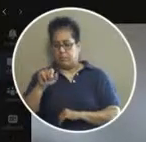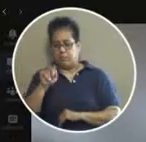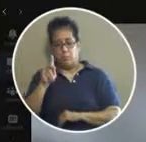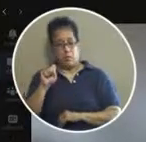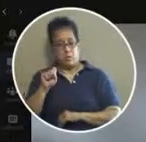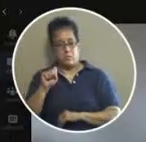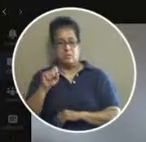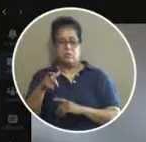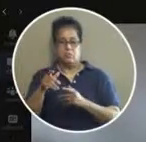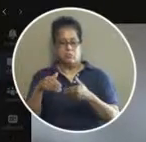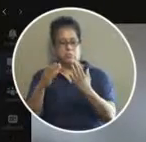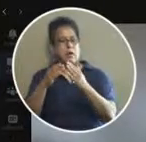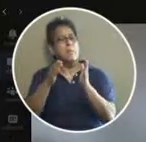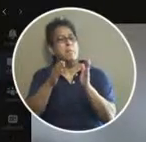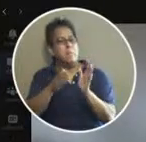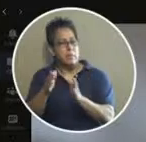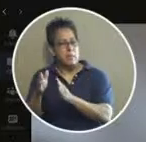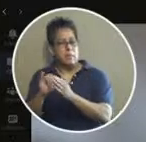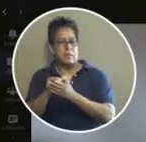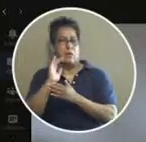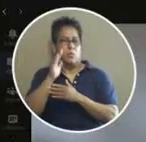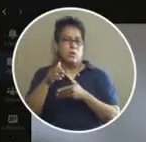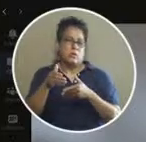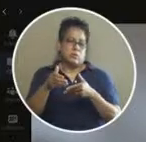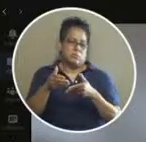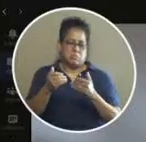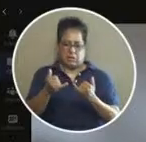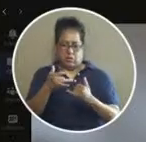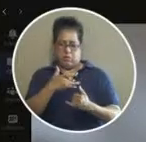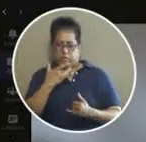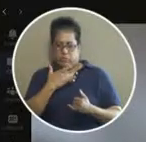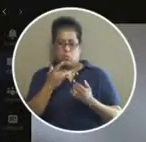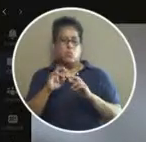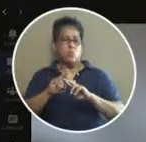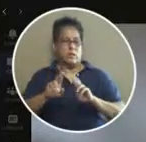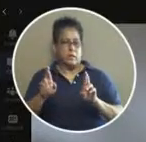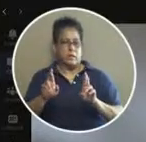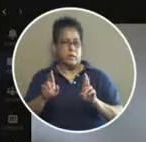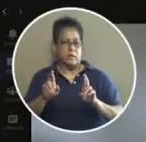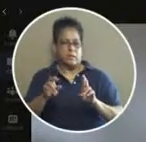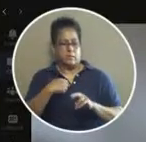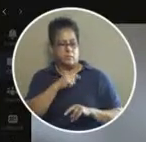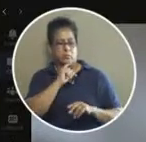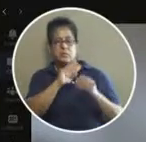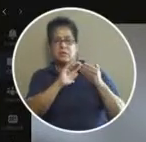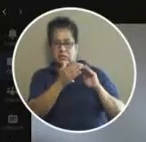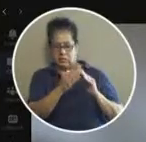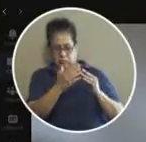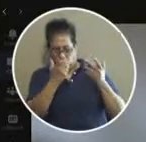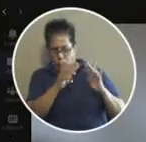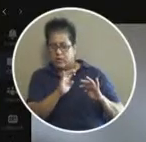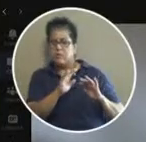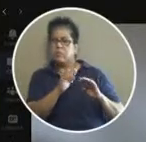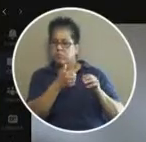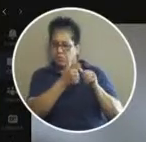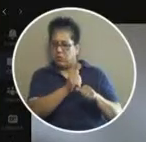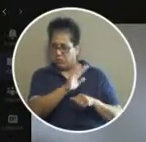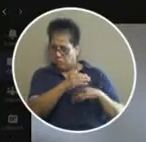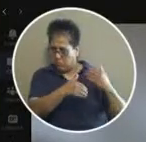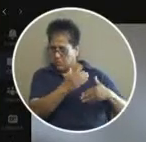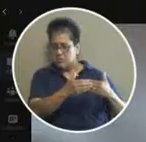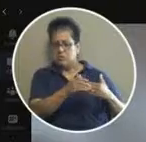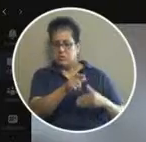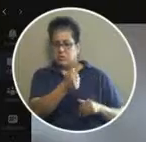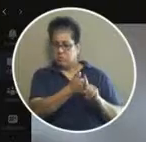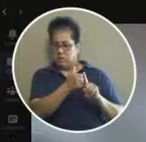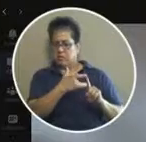present a plan that would allow us to feel that we're now ready. I'm sure the city went through that process and they feel that they're ready at this